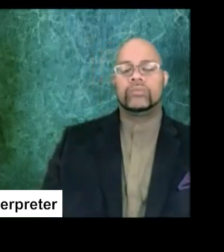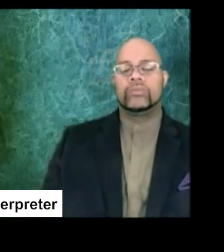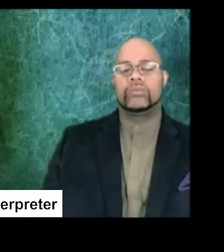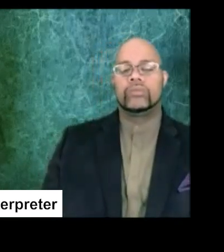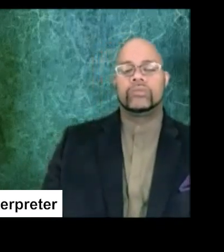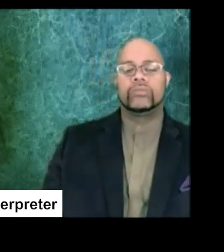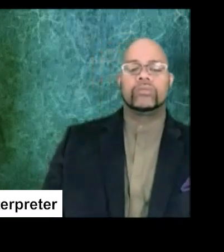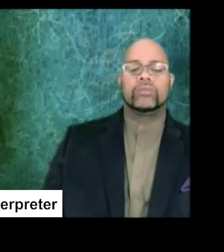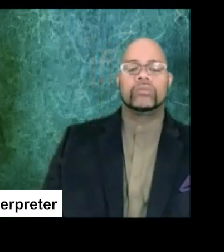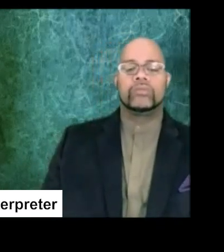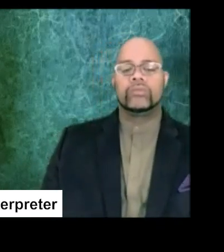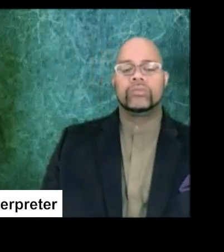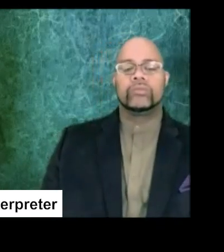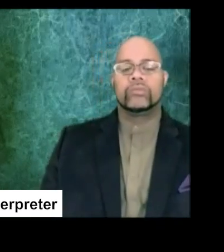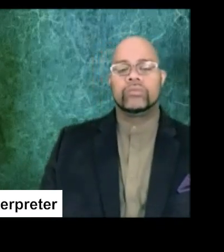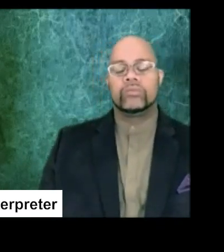cost